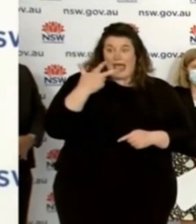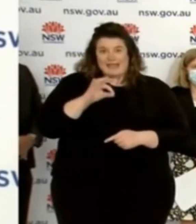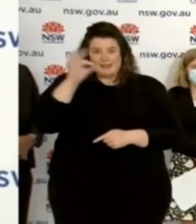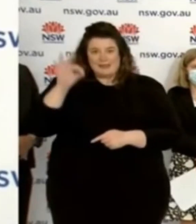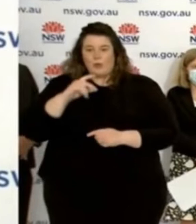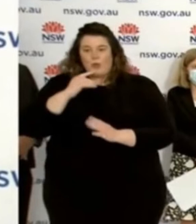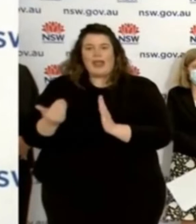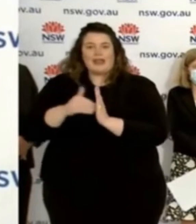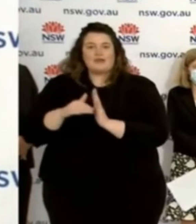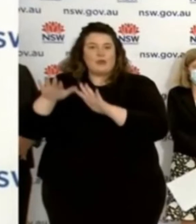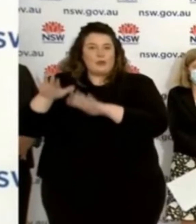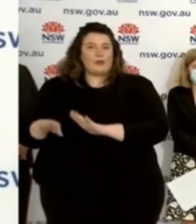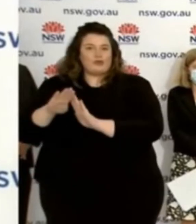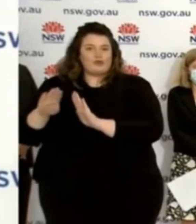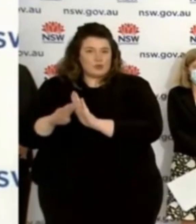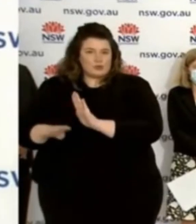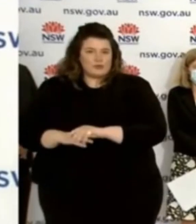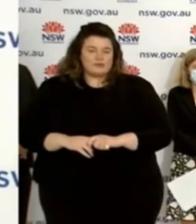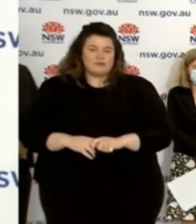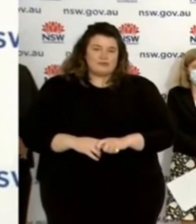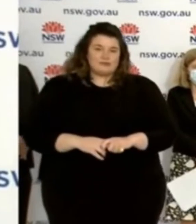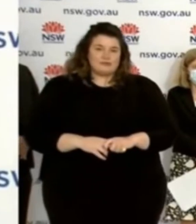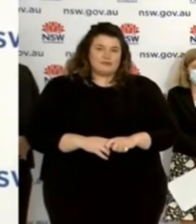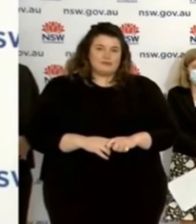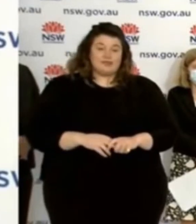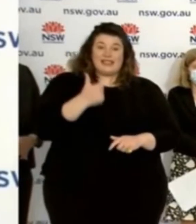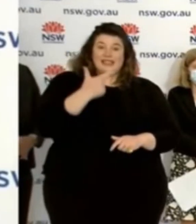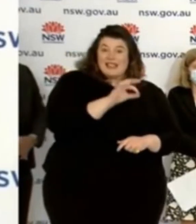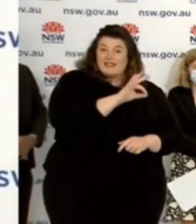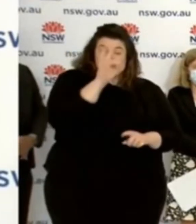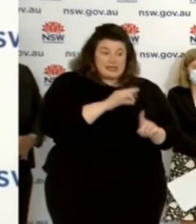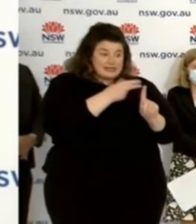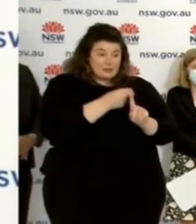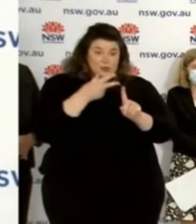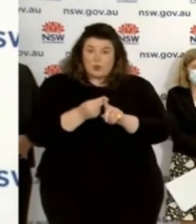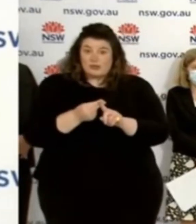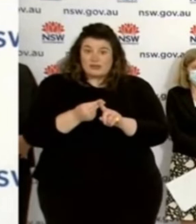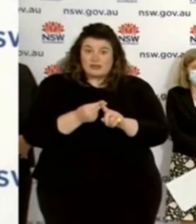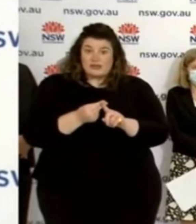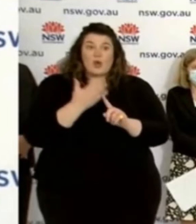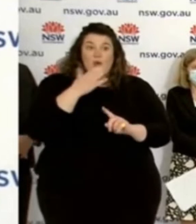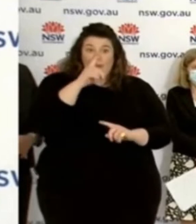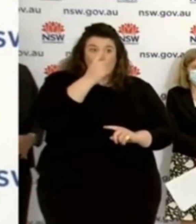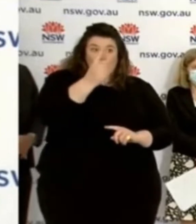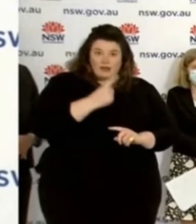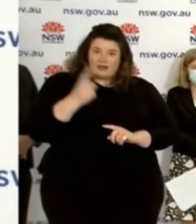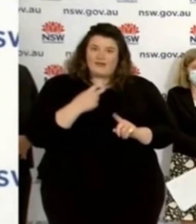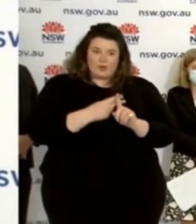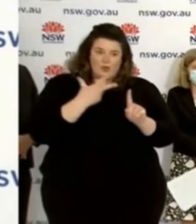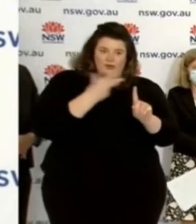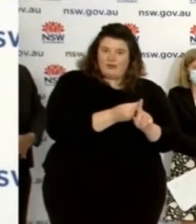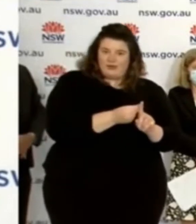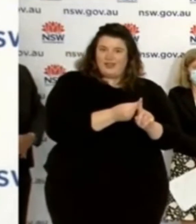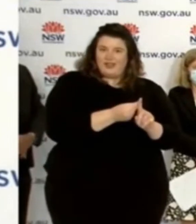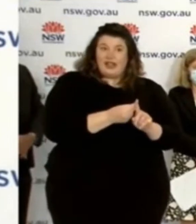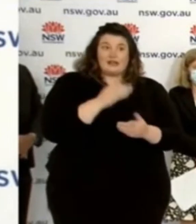also want to stress that there isn't a specific date. We will get to 70% double dose when people get their second dose, when people come forward to